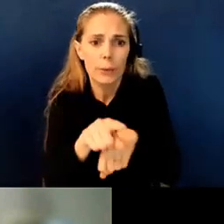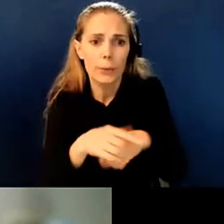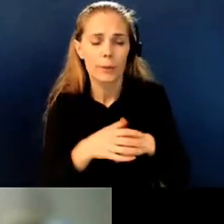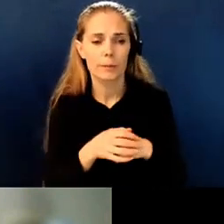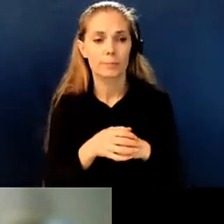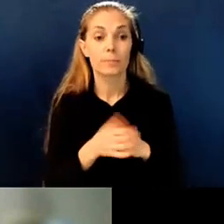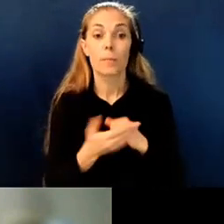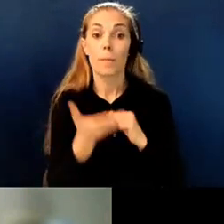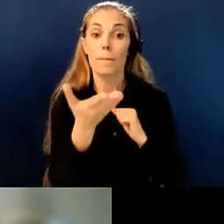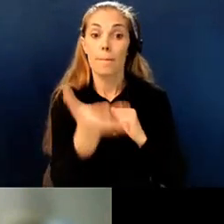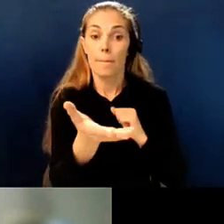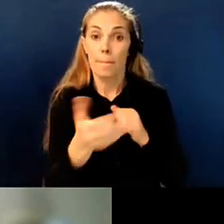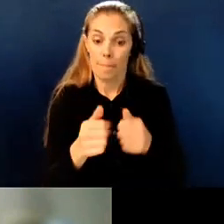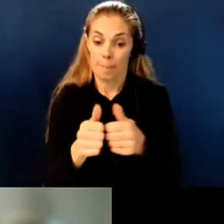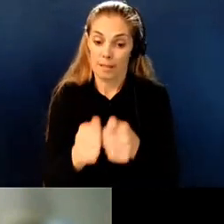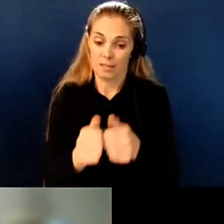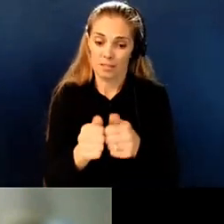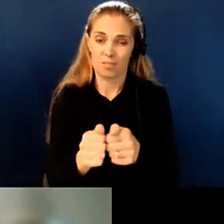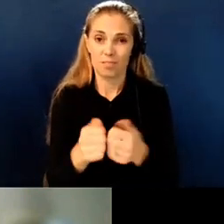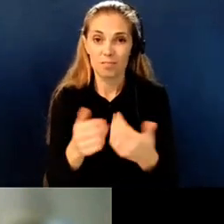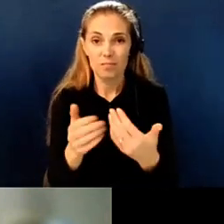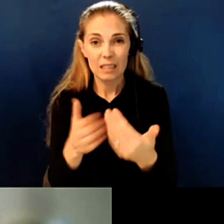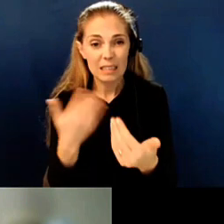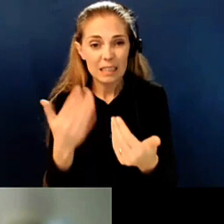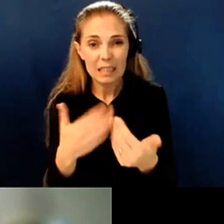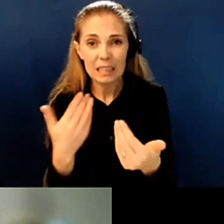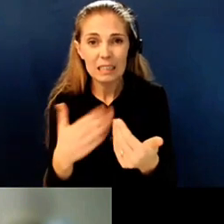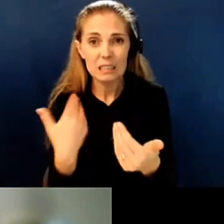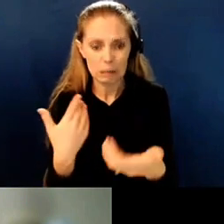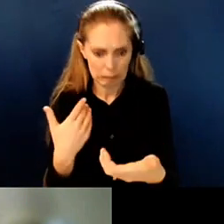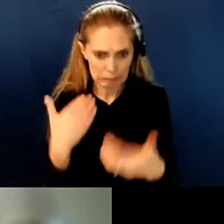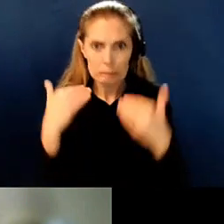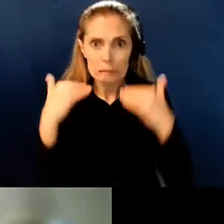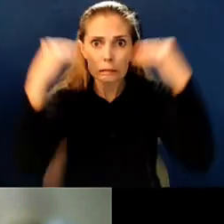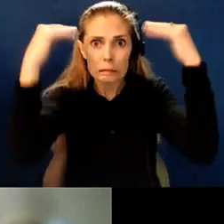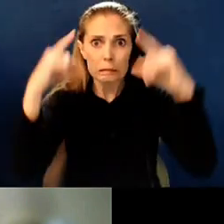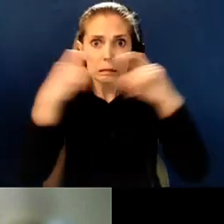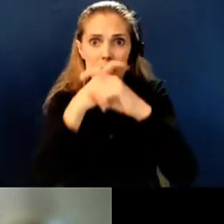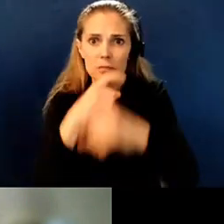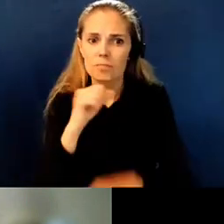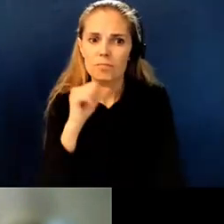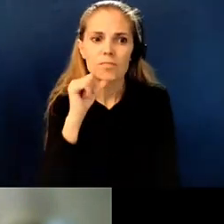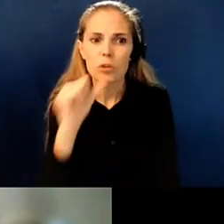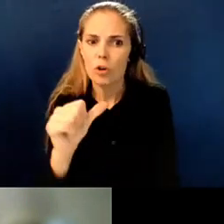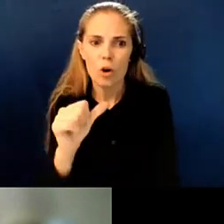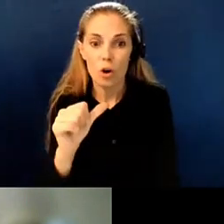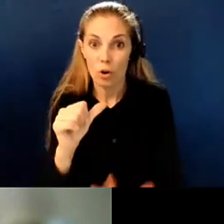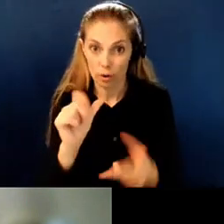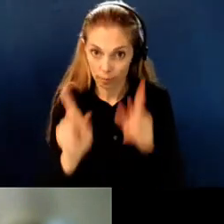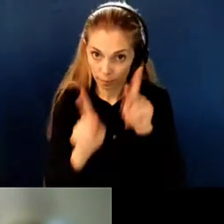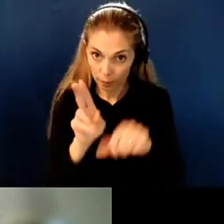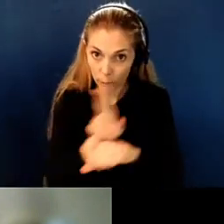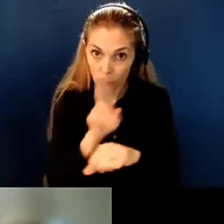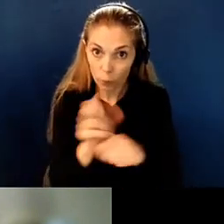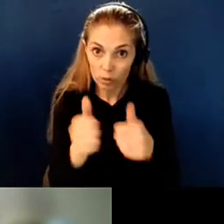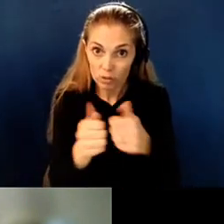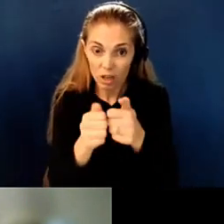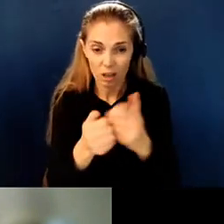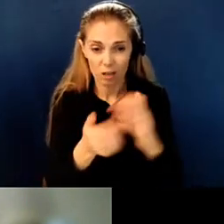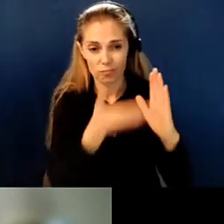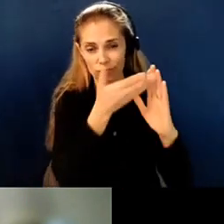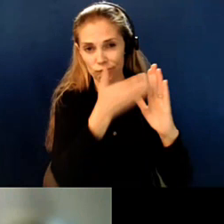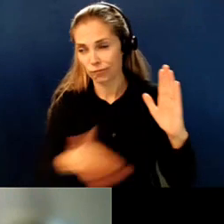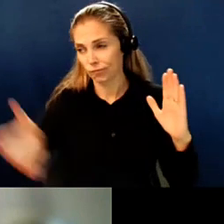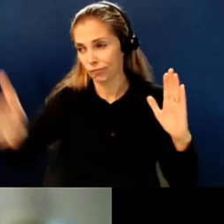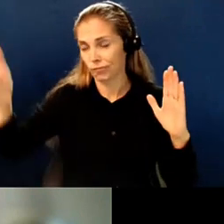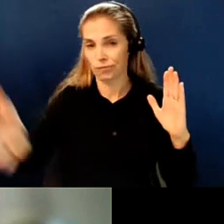regardless of demographic. So the numbers, the percentage of people who use text, basically from 18 to 39, it's like 99.9%. You go from 39